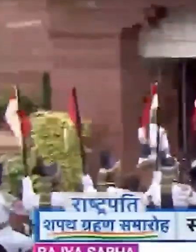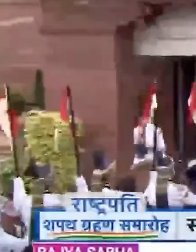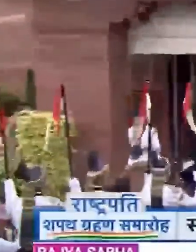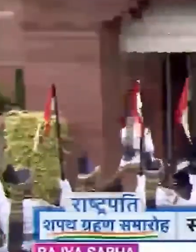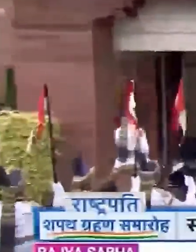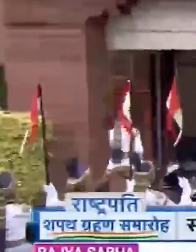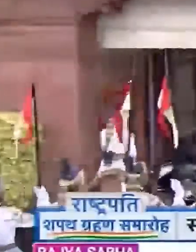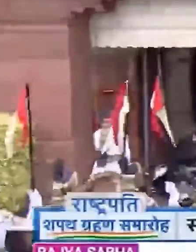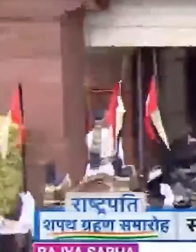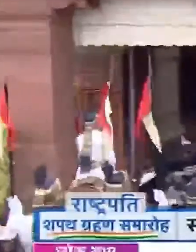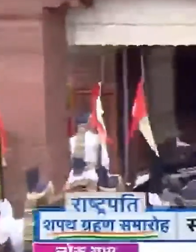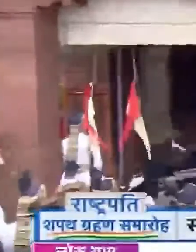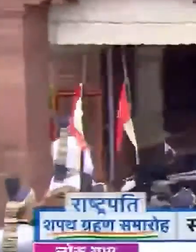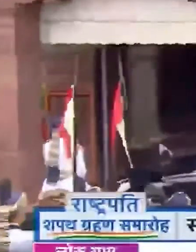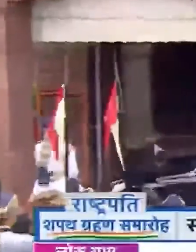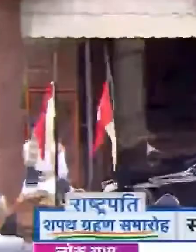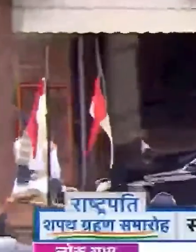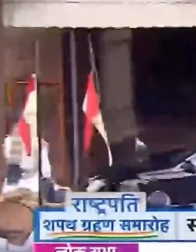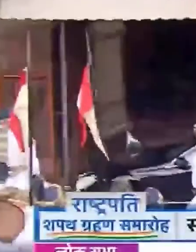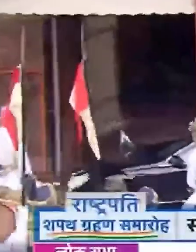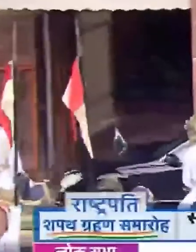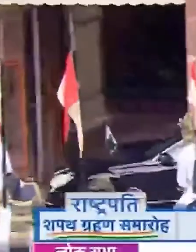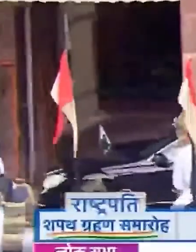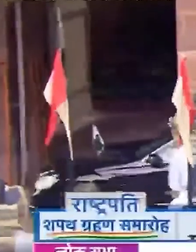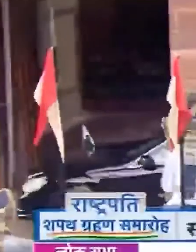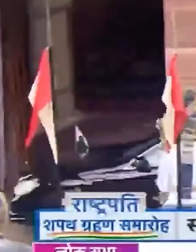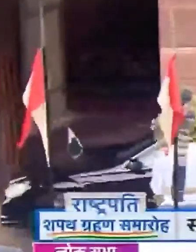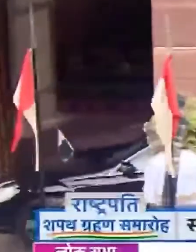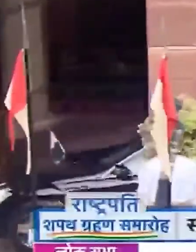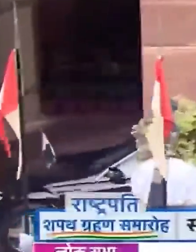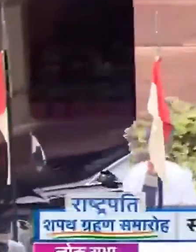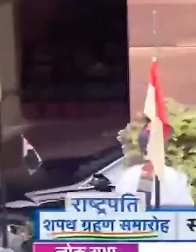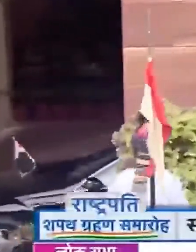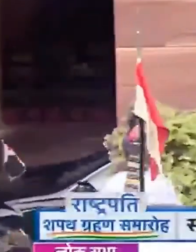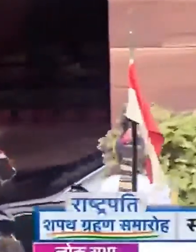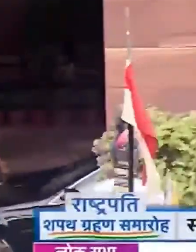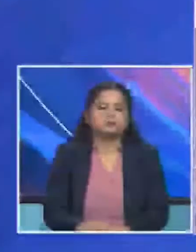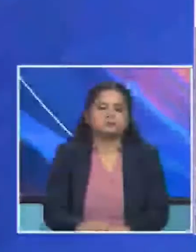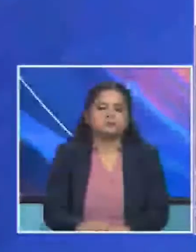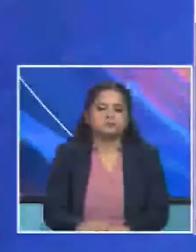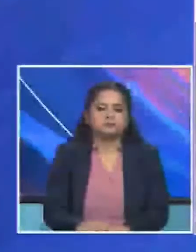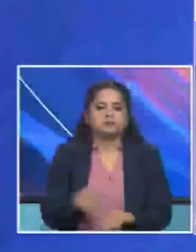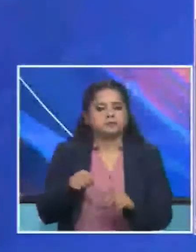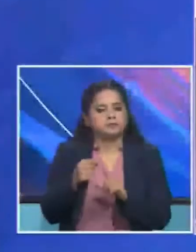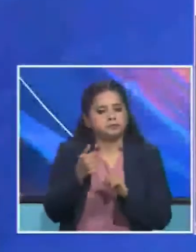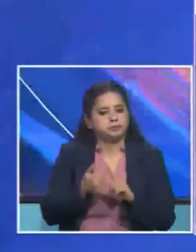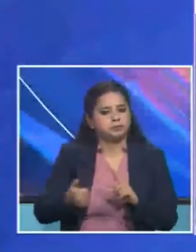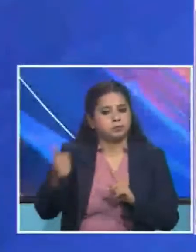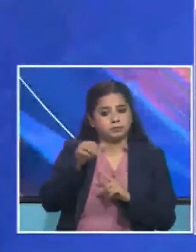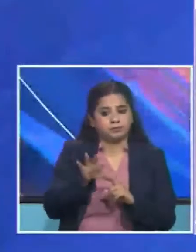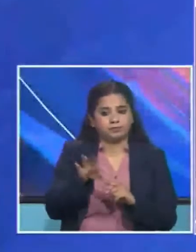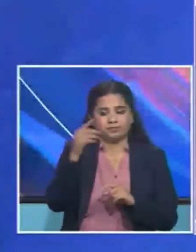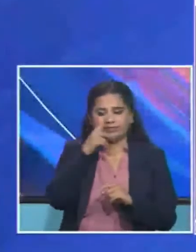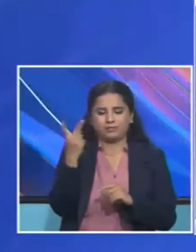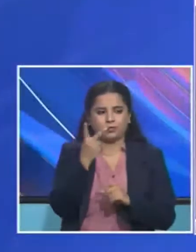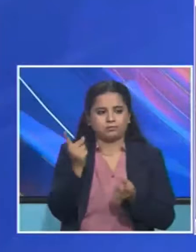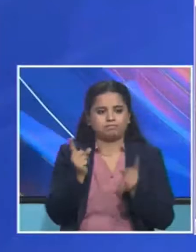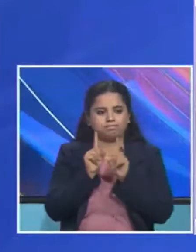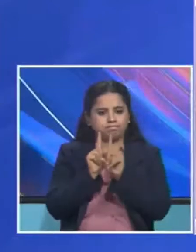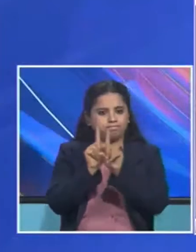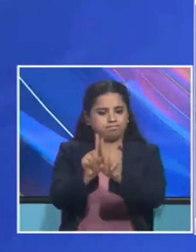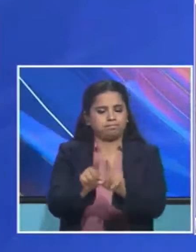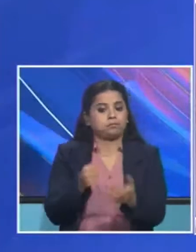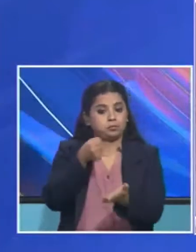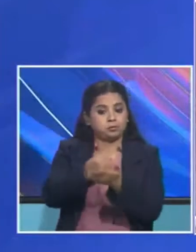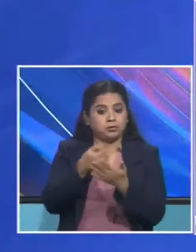So the carcade has arrived in the Parliament House. The outgoing President, Mr. Ramnath Kovind, along with the President-elect, Madam Draupadi Murmu, have now